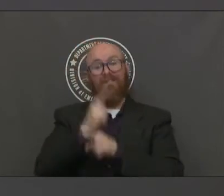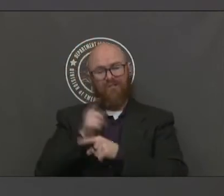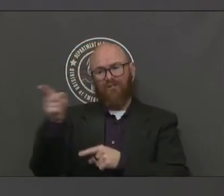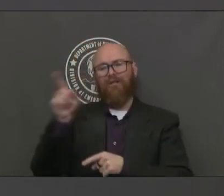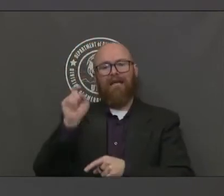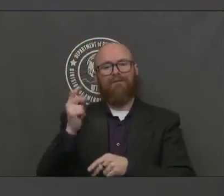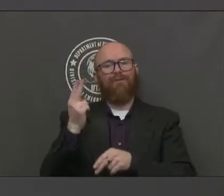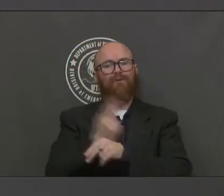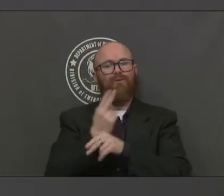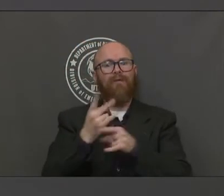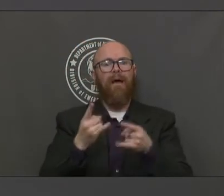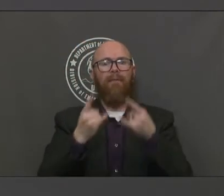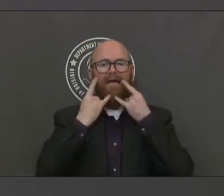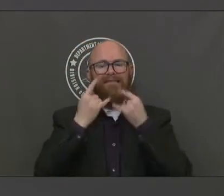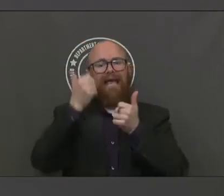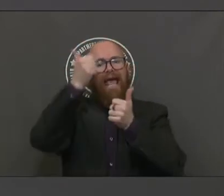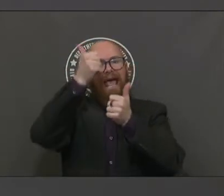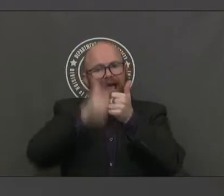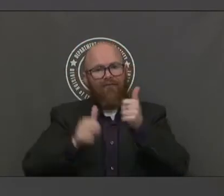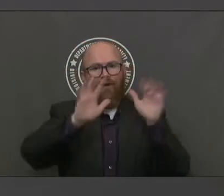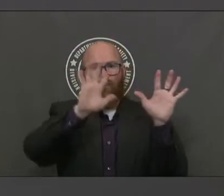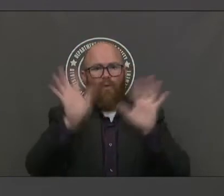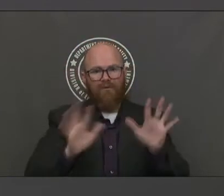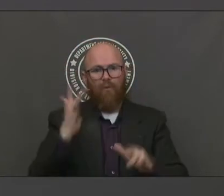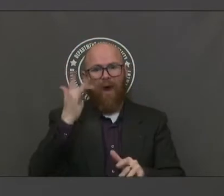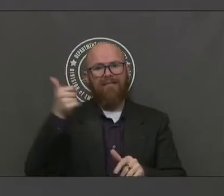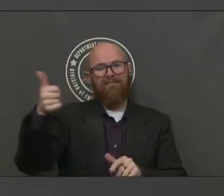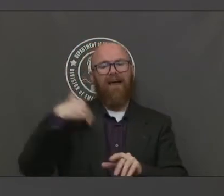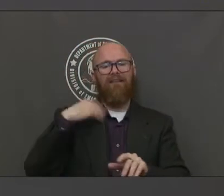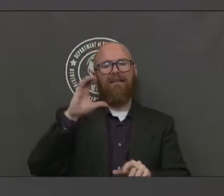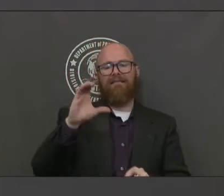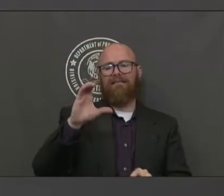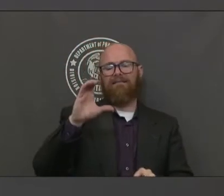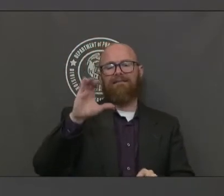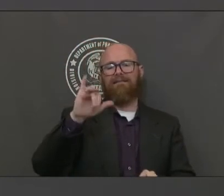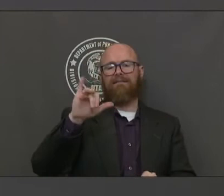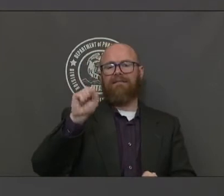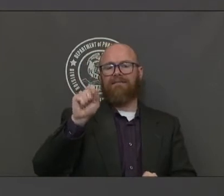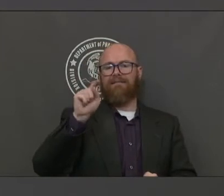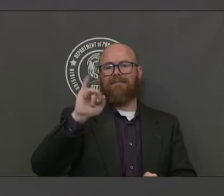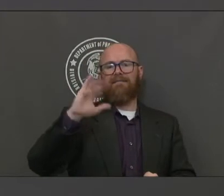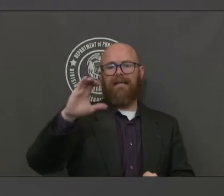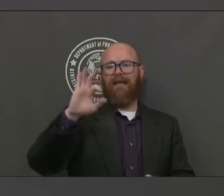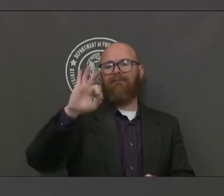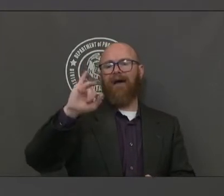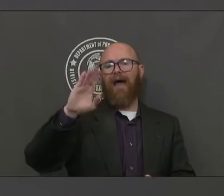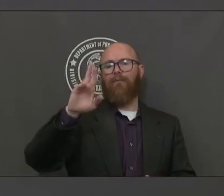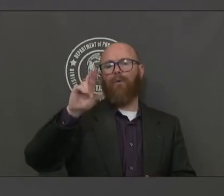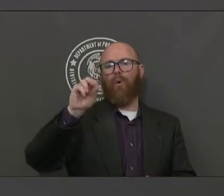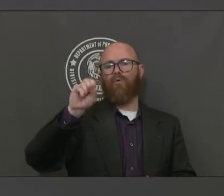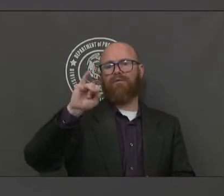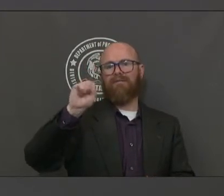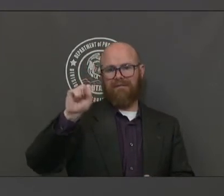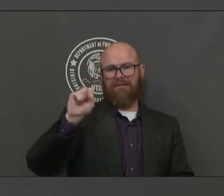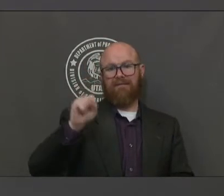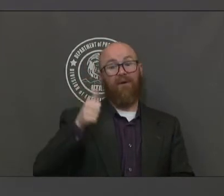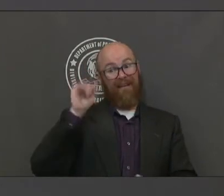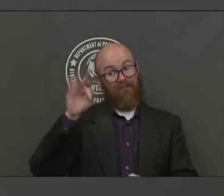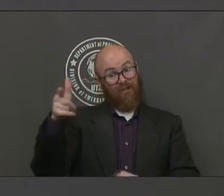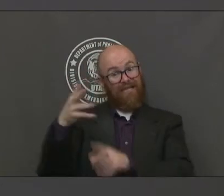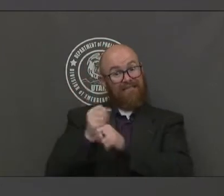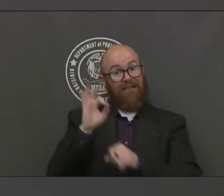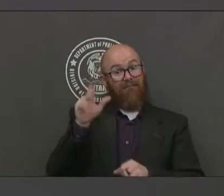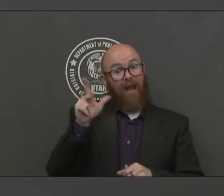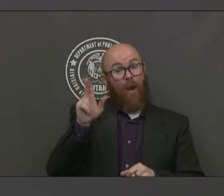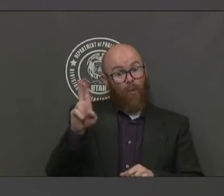every winter because she has cystic fibrosis, and if she gets the flu, she'll die. And so she has to